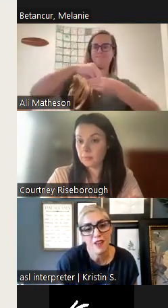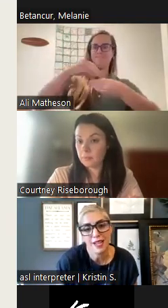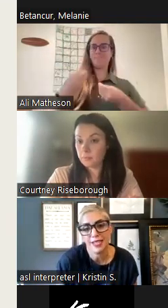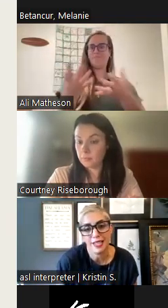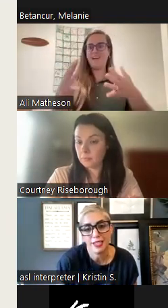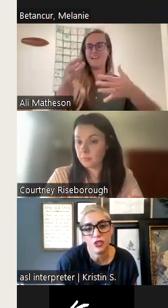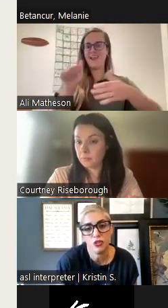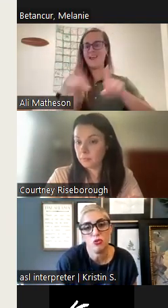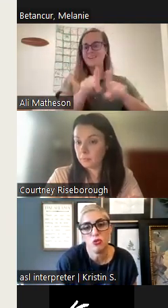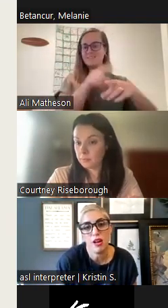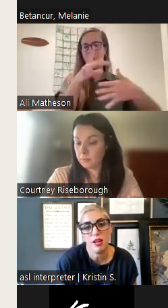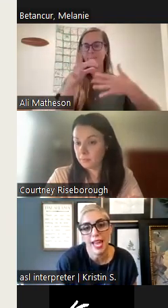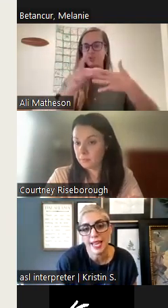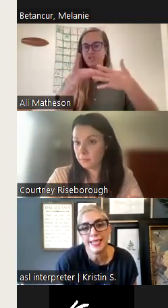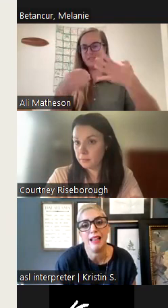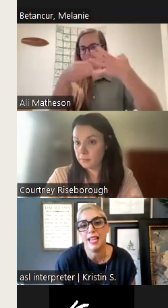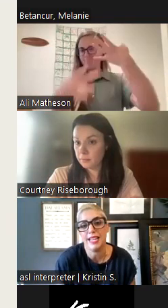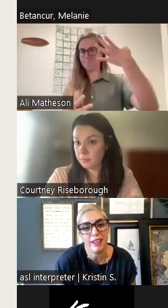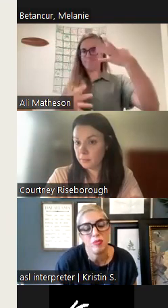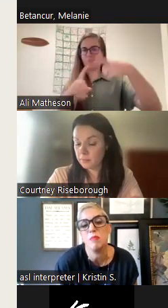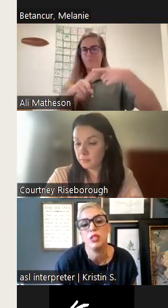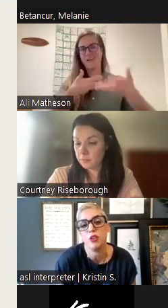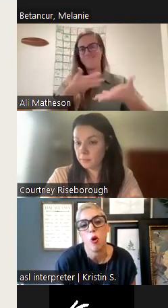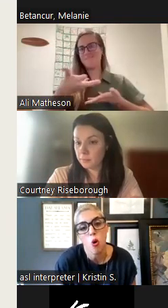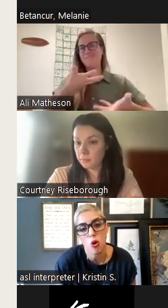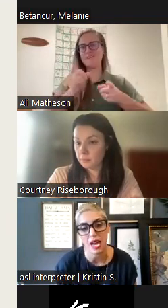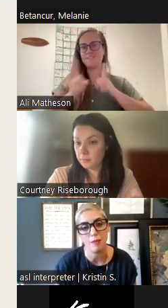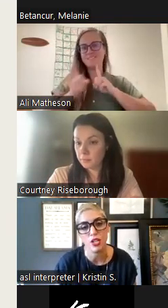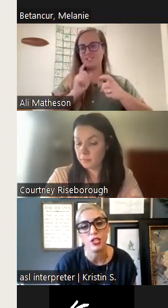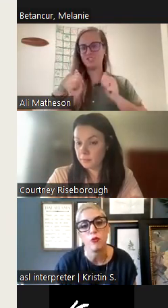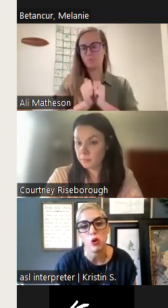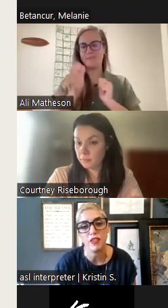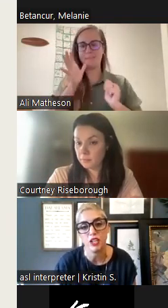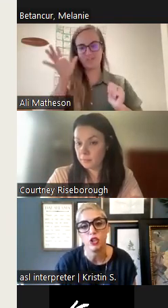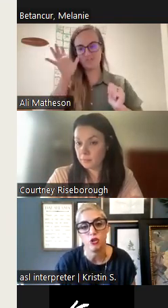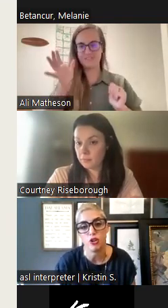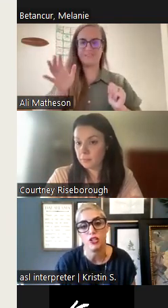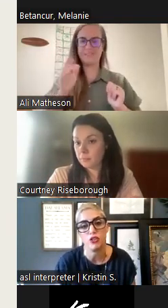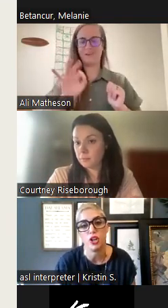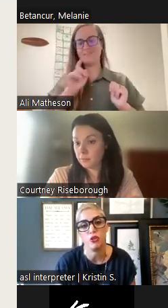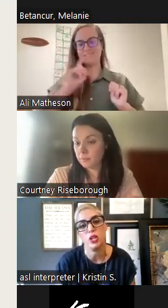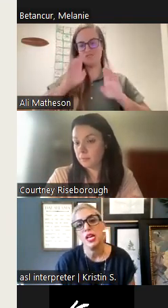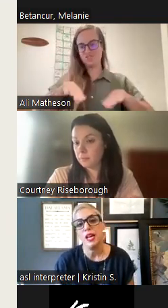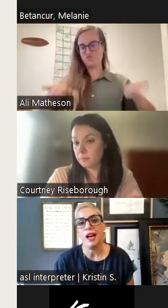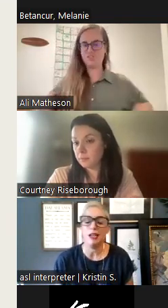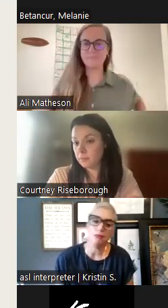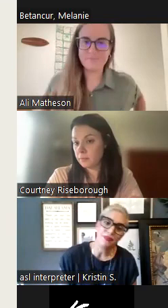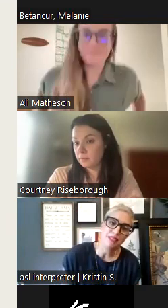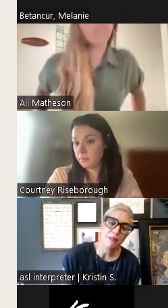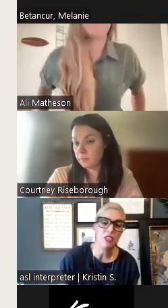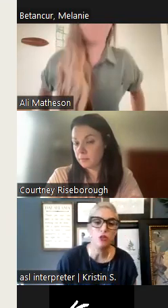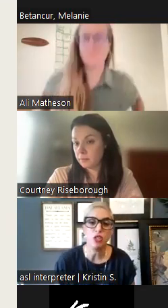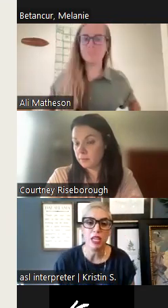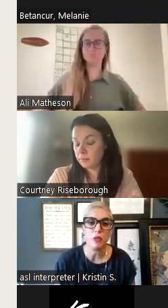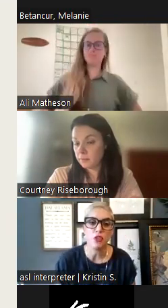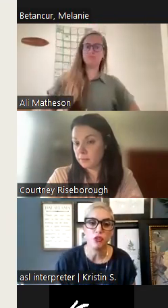don't have access to ASL and deaf people and all the options for these children. So it